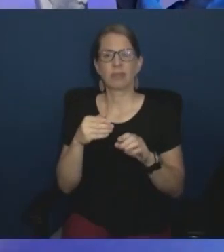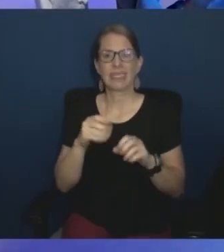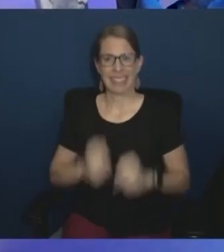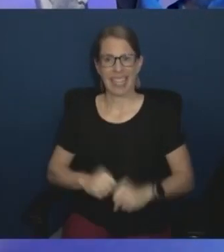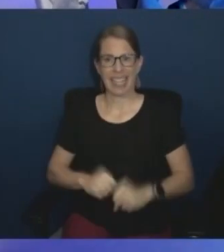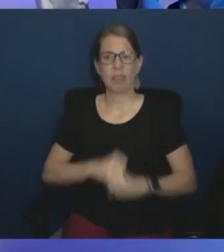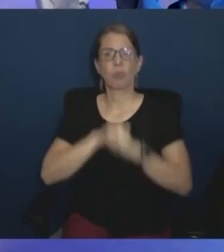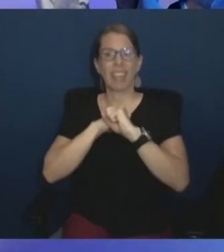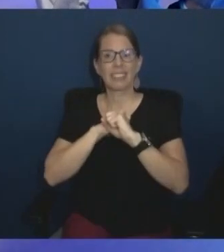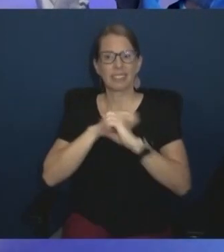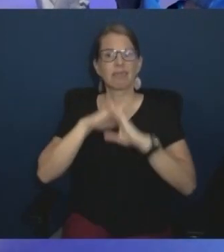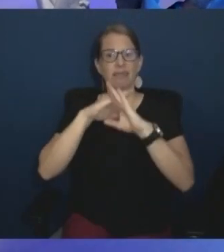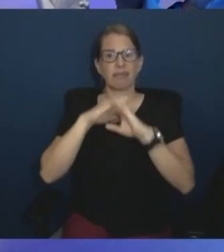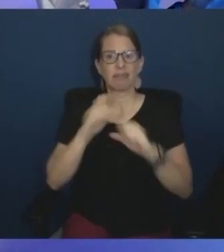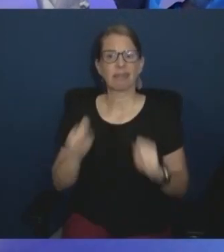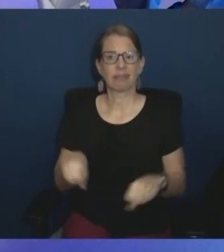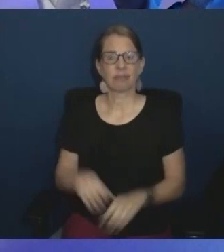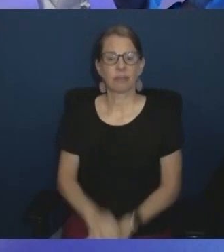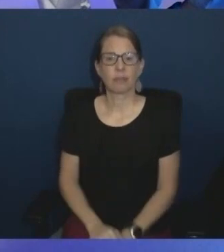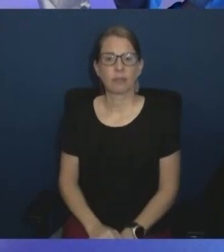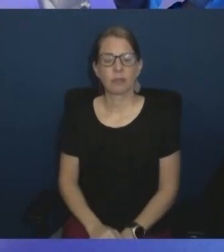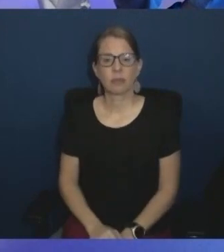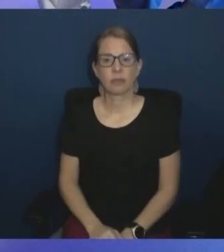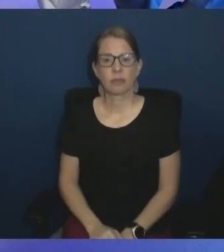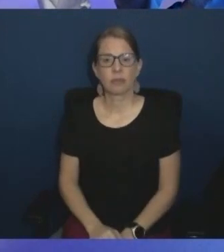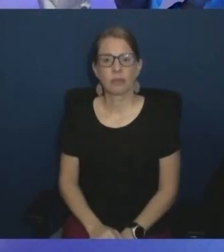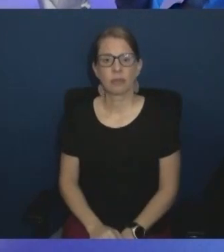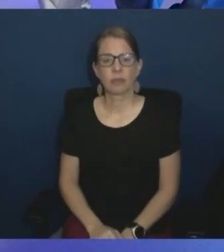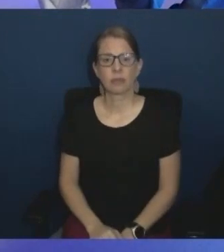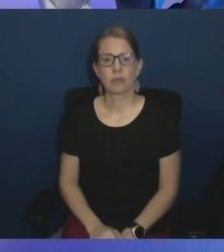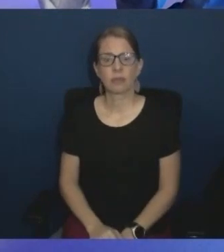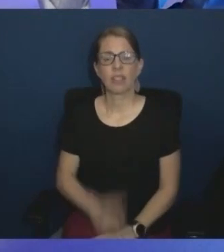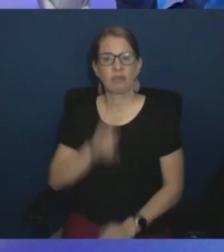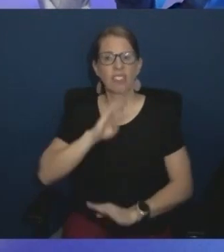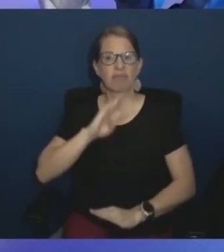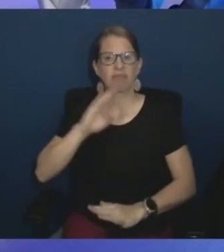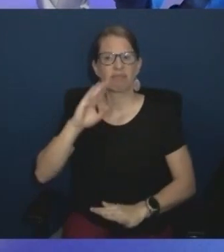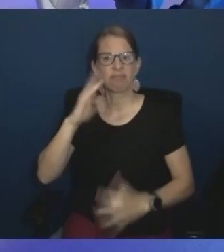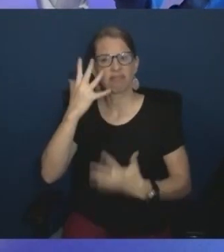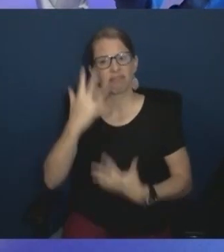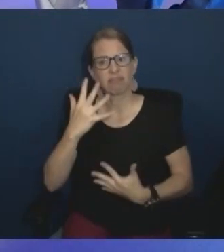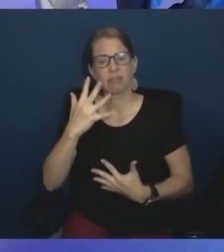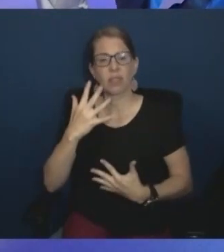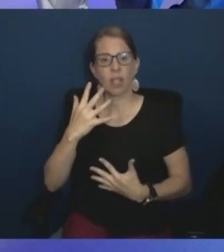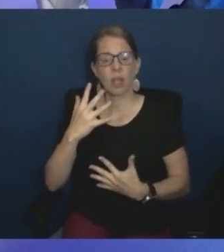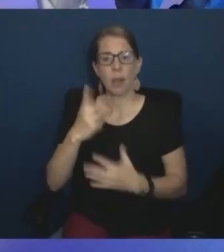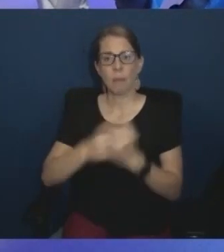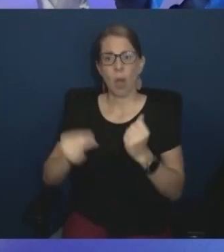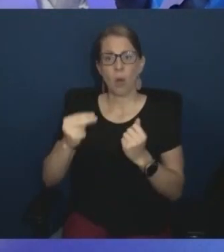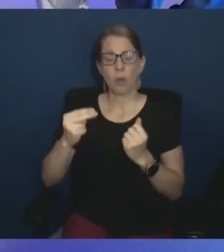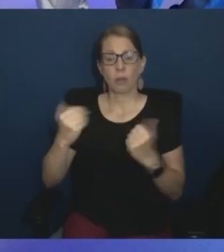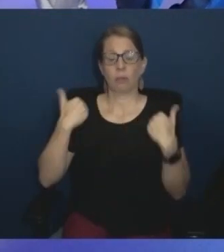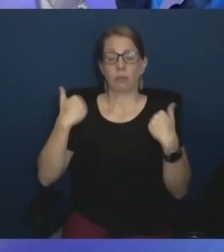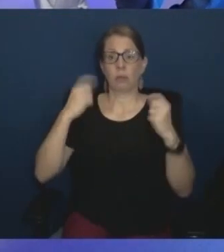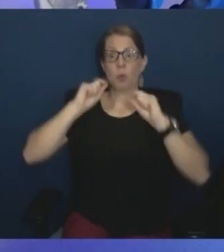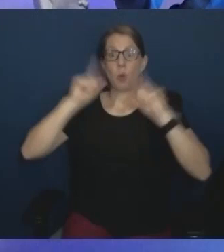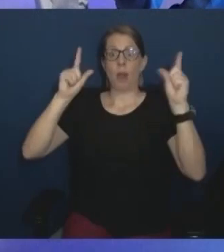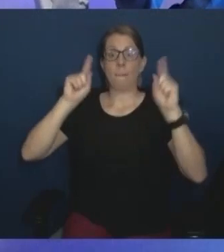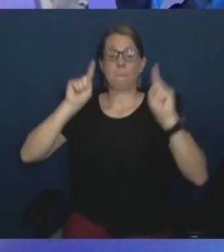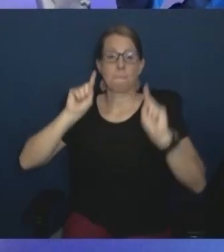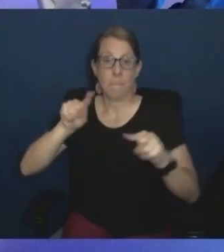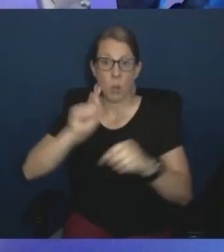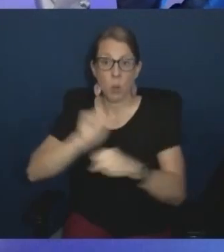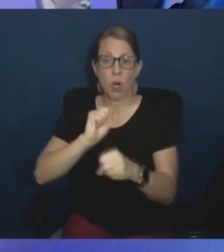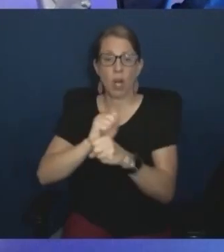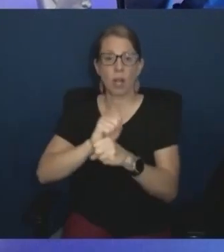frustrating, disappointing. What makes you both get up every day and come in and keep doing what you're doing? Tell me, what pushes